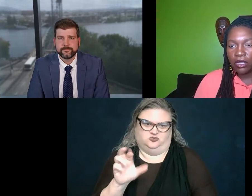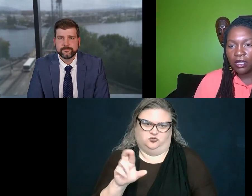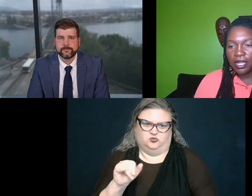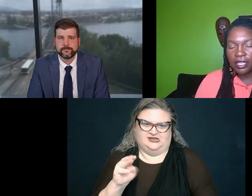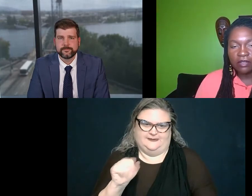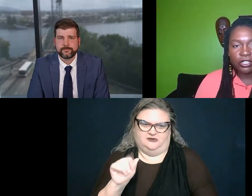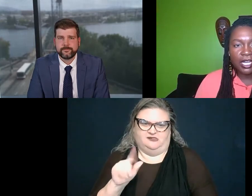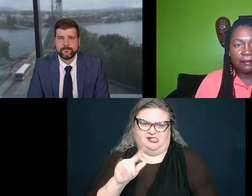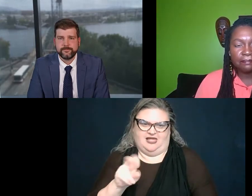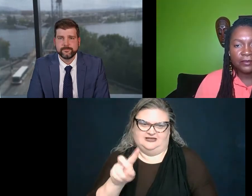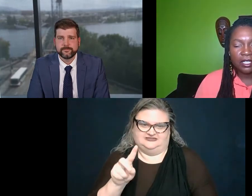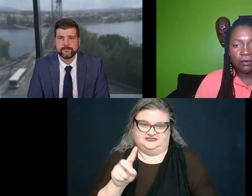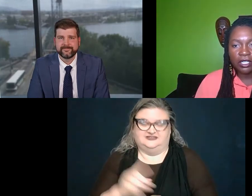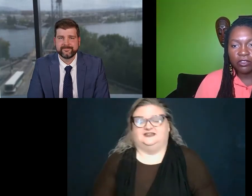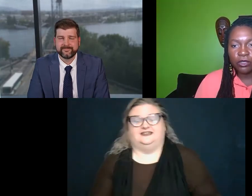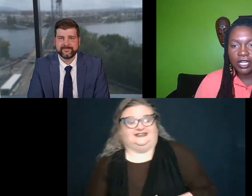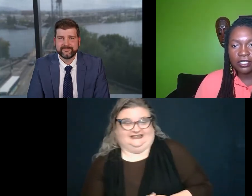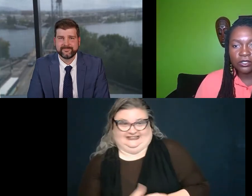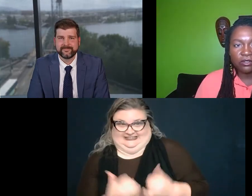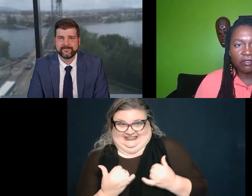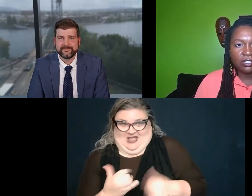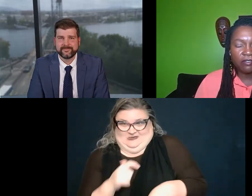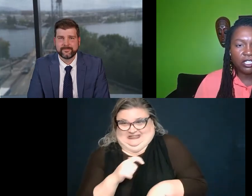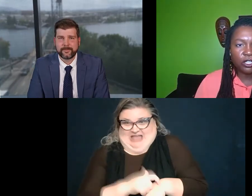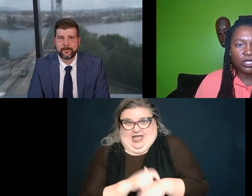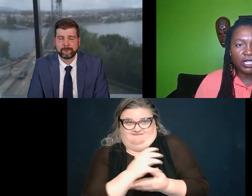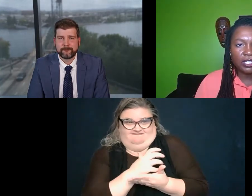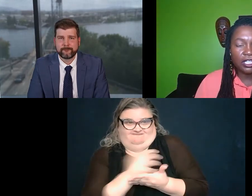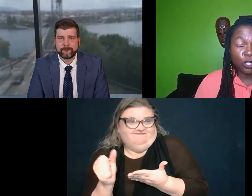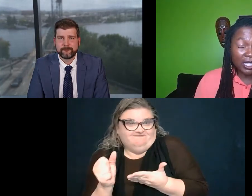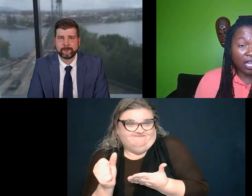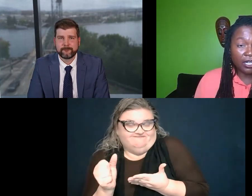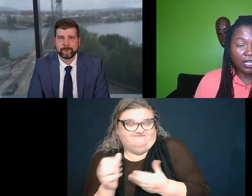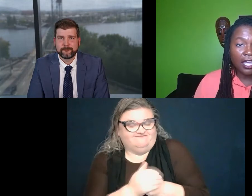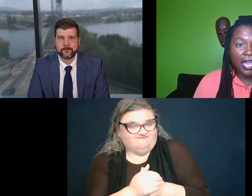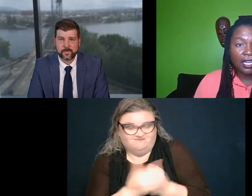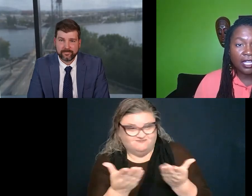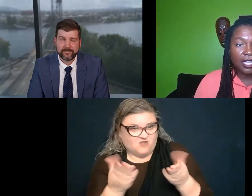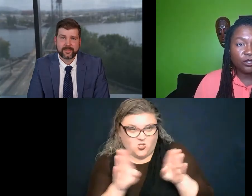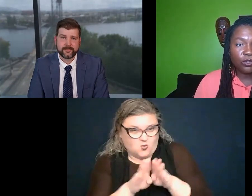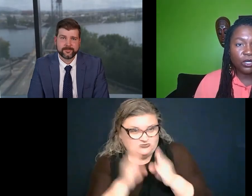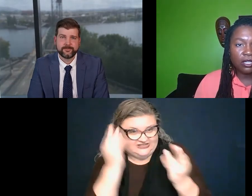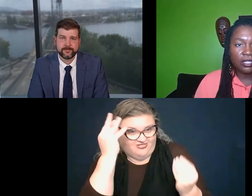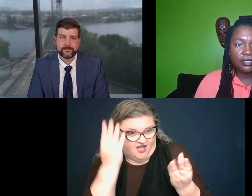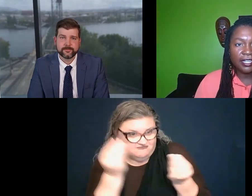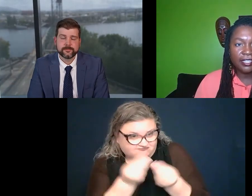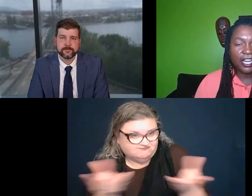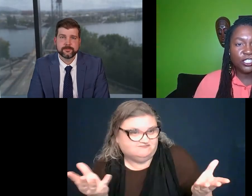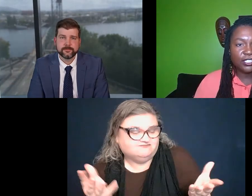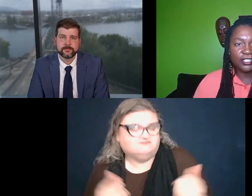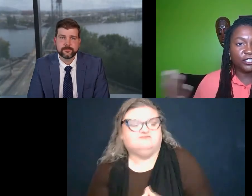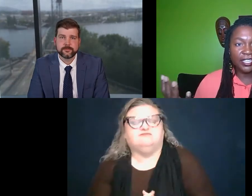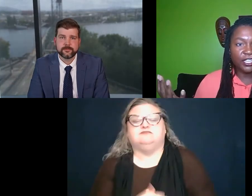Mike, we're at the end of our time. I want to give you a chance to sort of give us a closing thought. And I'd like you to focus